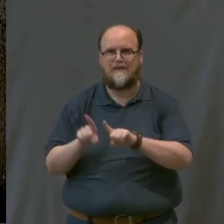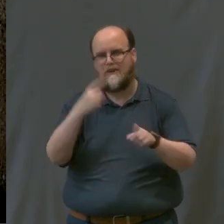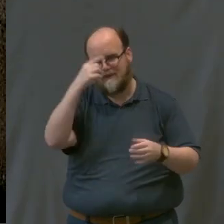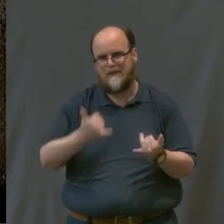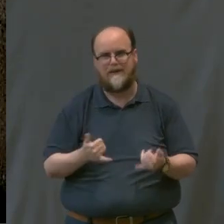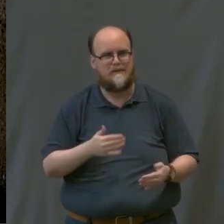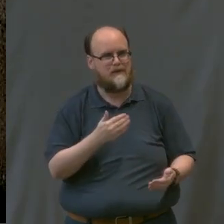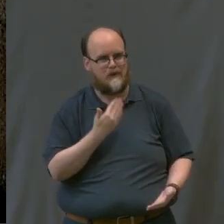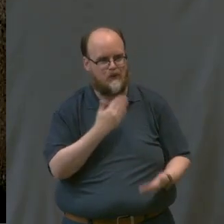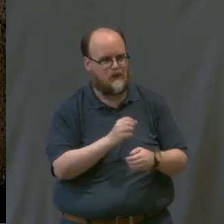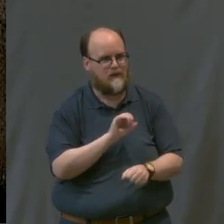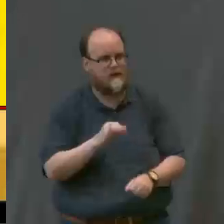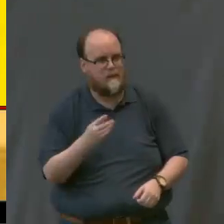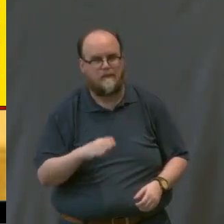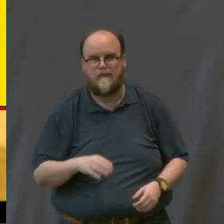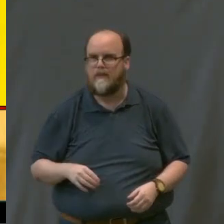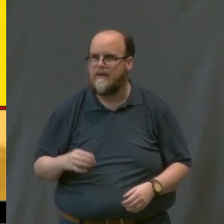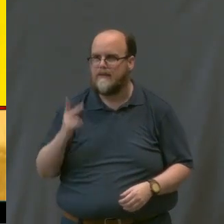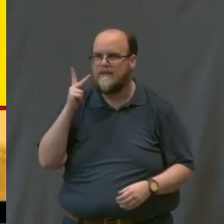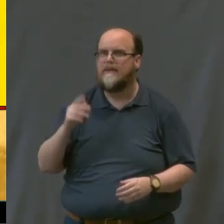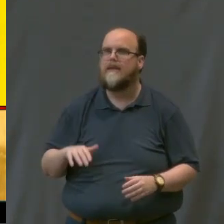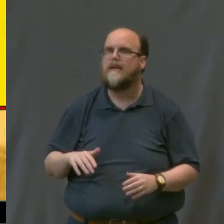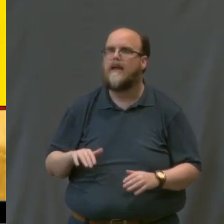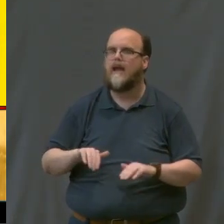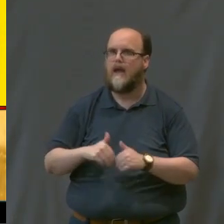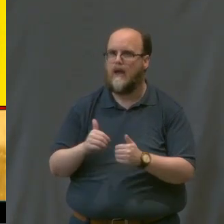job. Let's see how much further we can